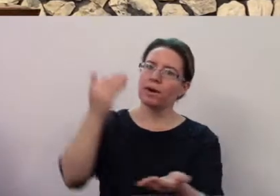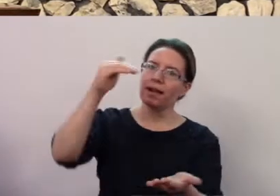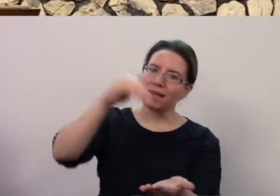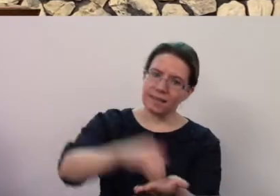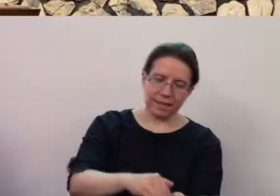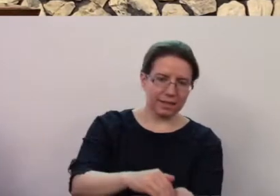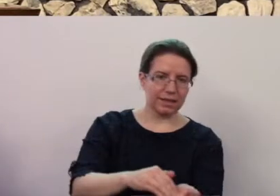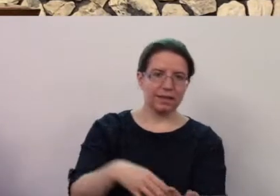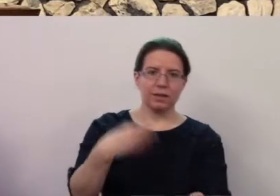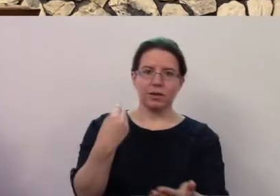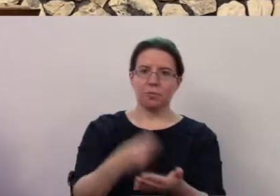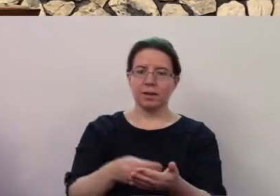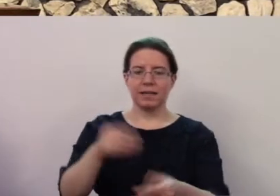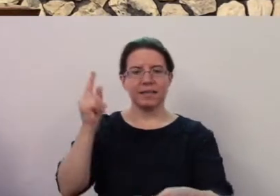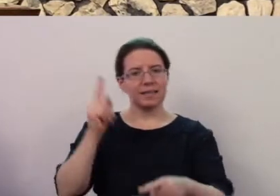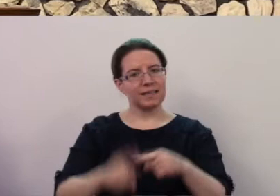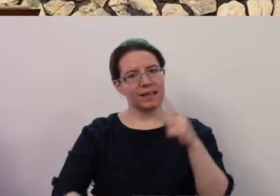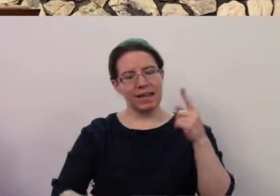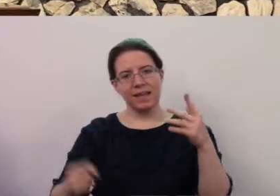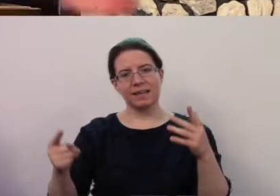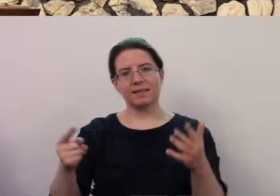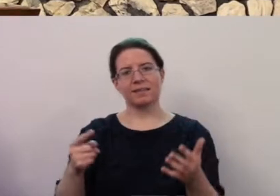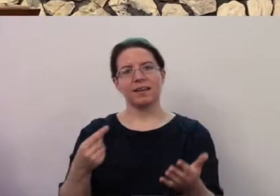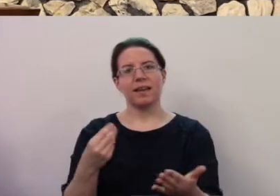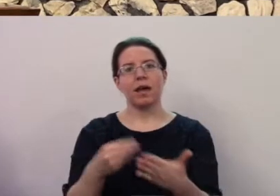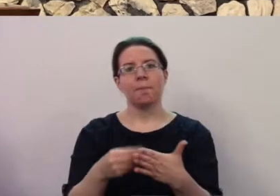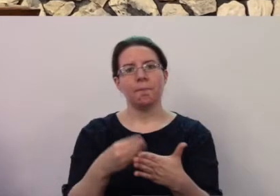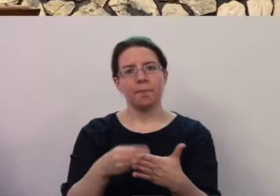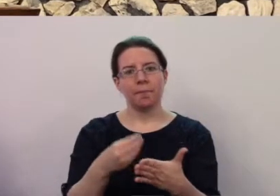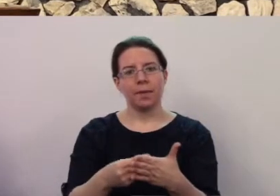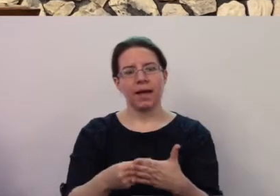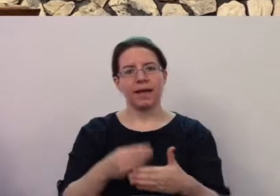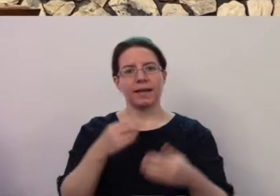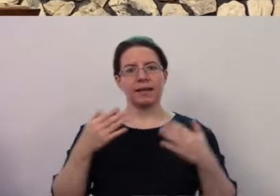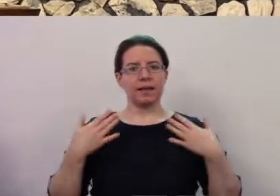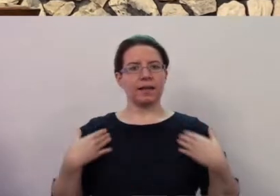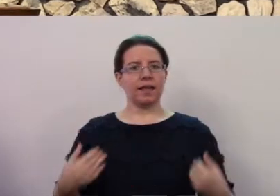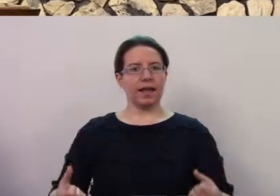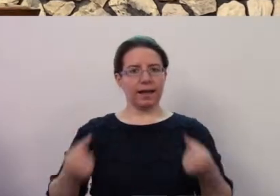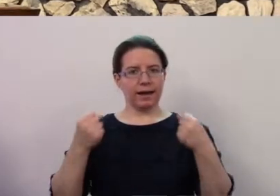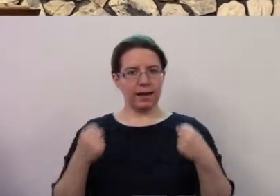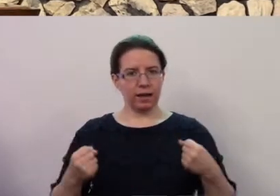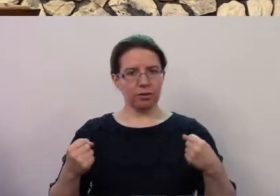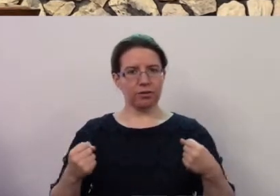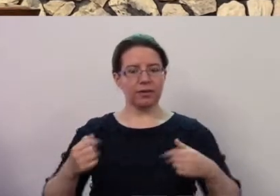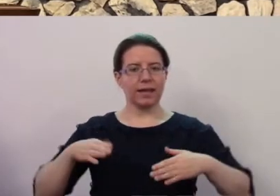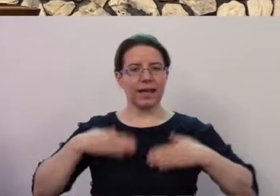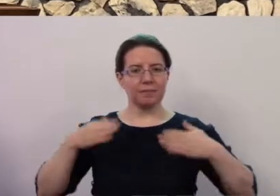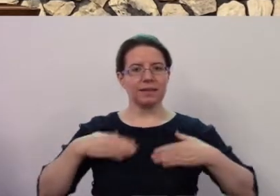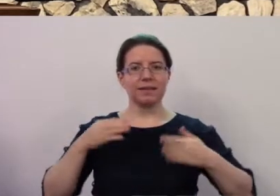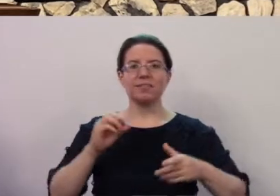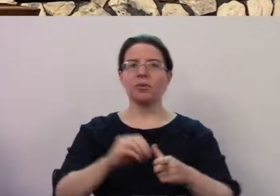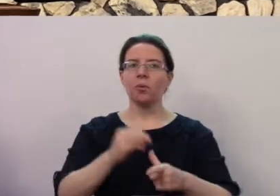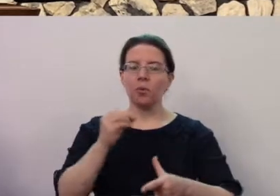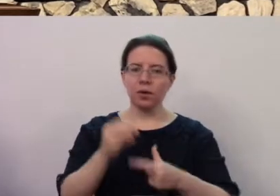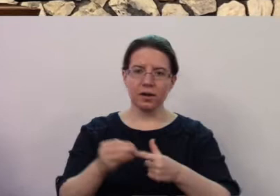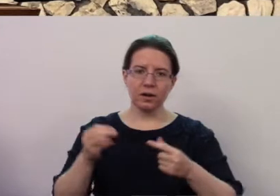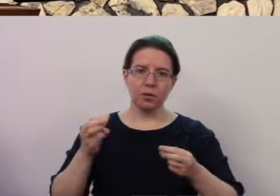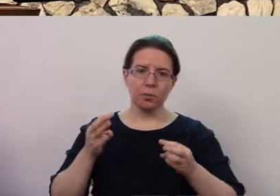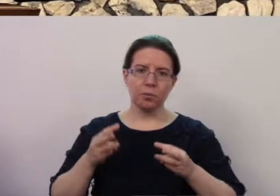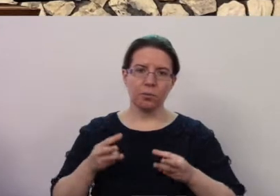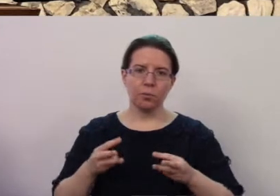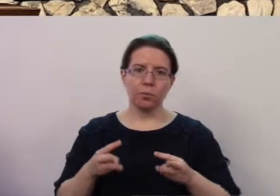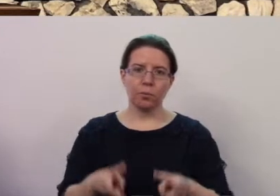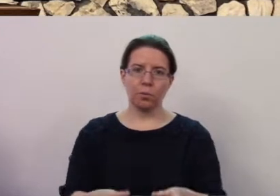Right. Yes. That's insufficient. You're right. Money can't buy happiness. Right. And it can't buy health. Right. And it